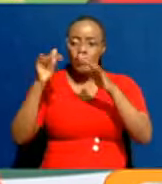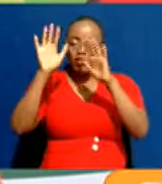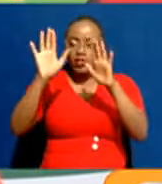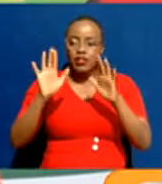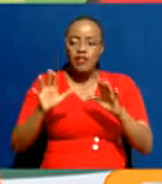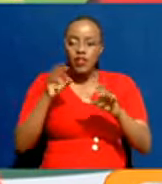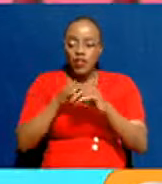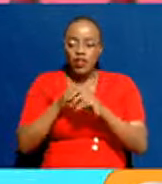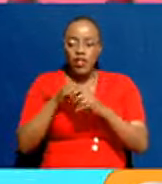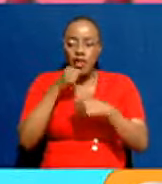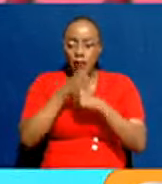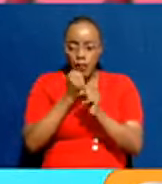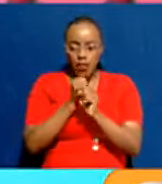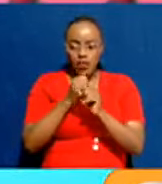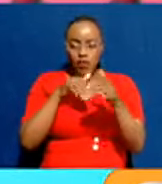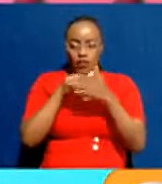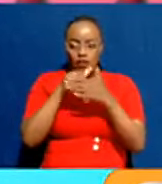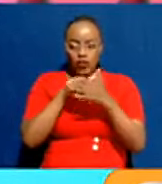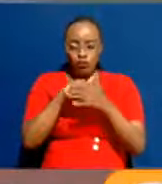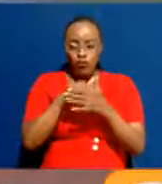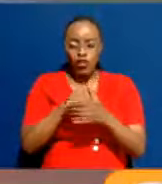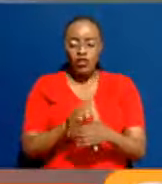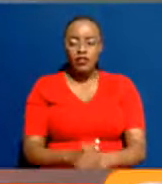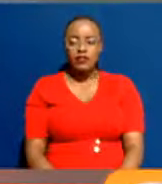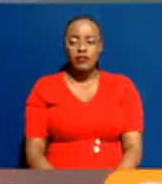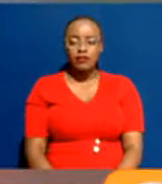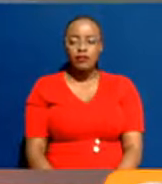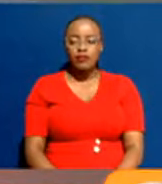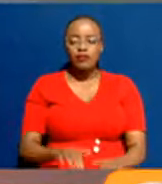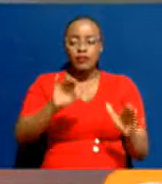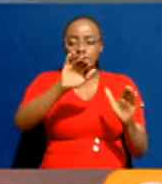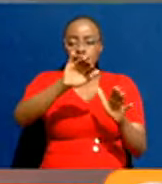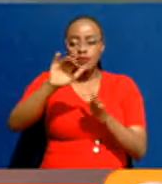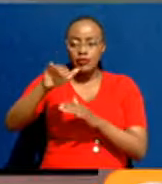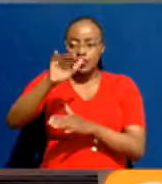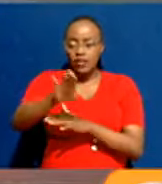infrastructure of football. At the same time, the Parliamentary Committee on Sport